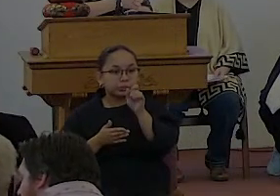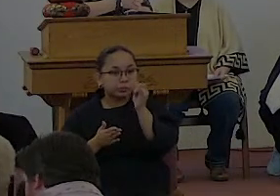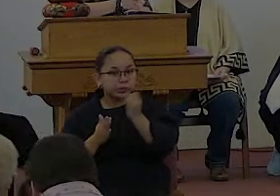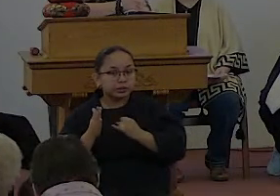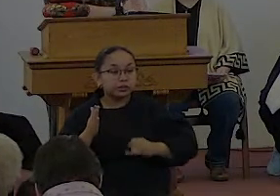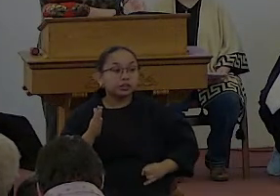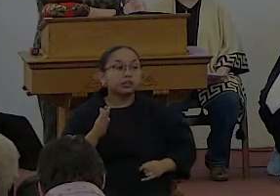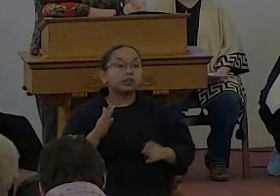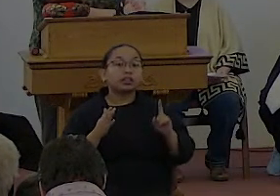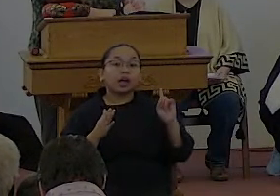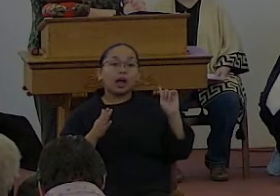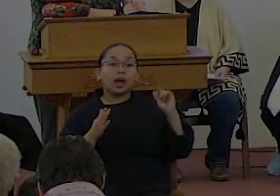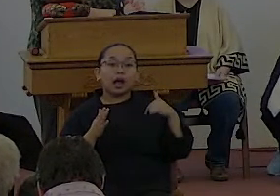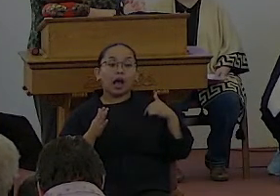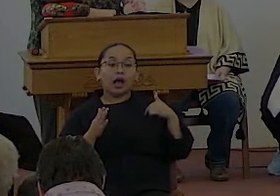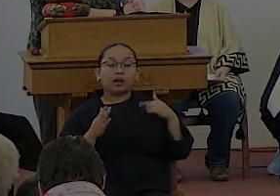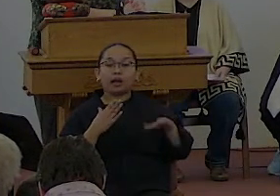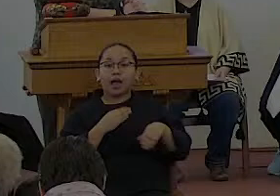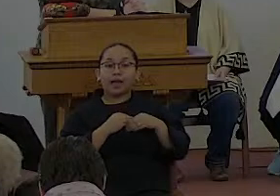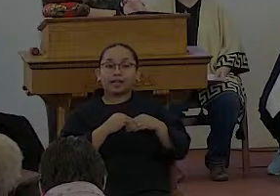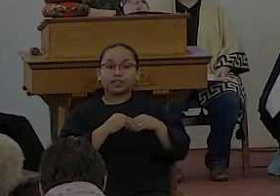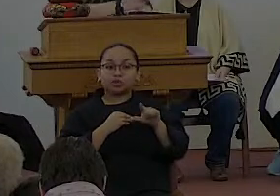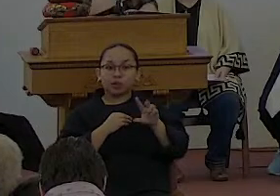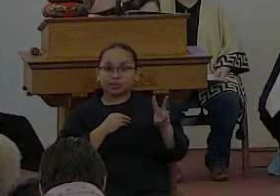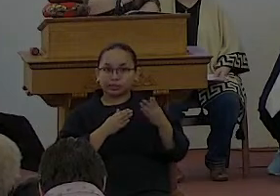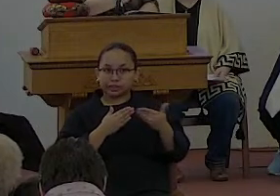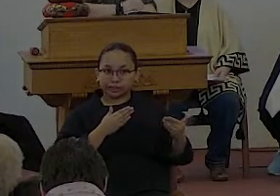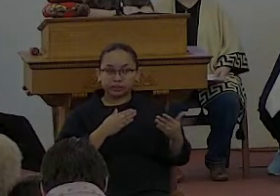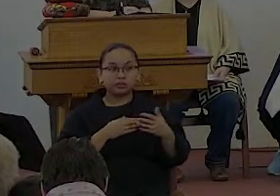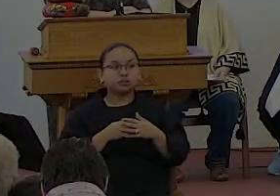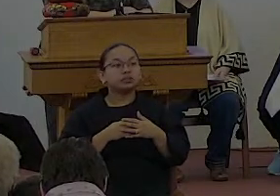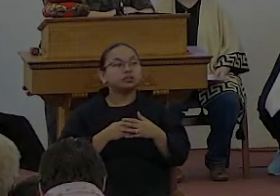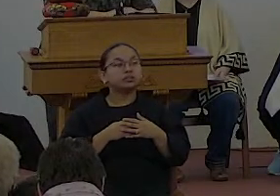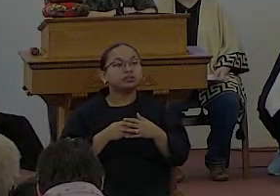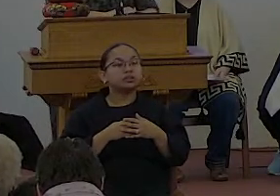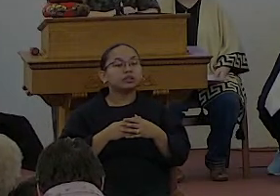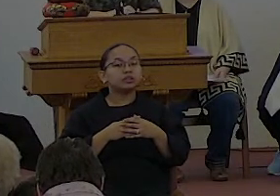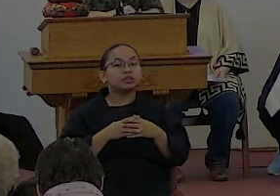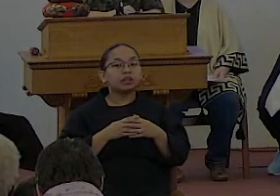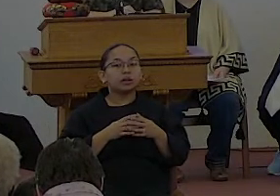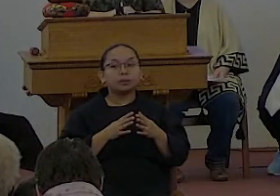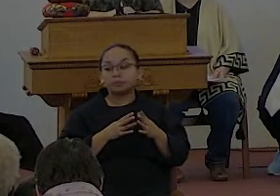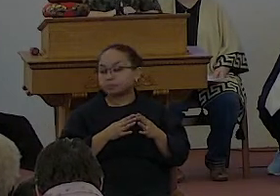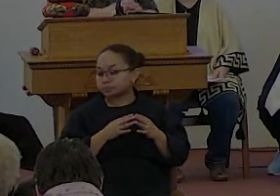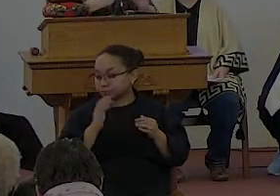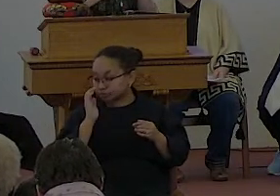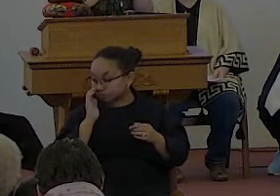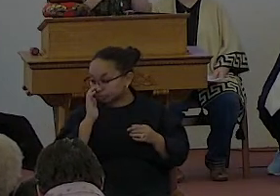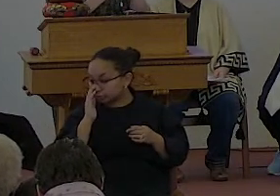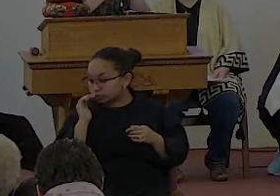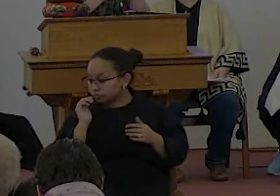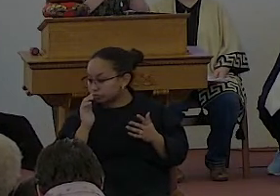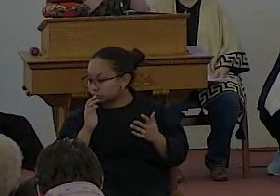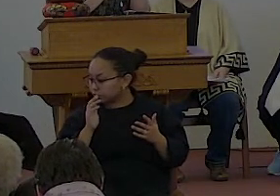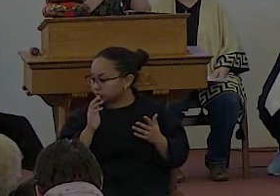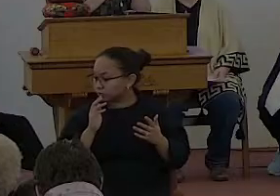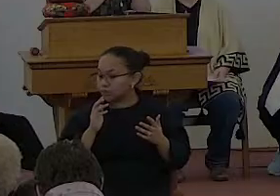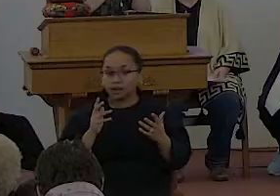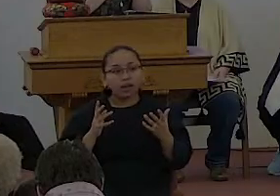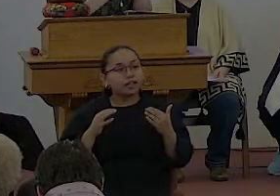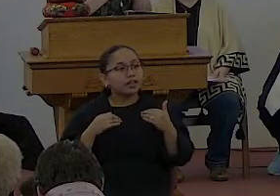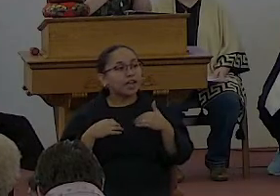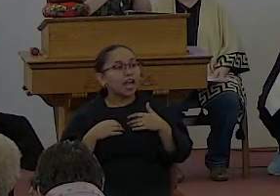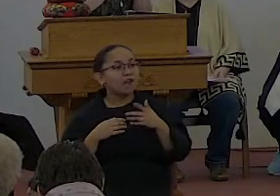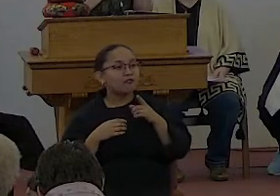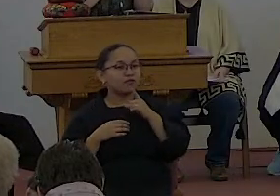added 2016. I added the year, thank you. And there are little